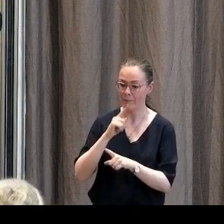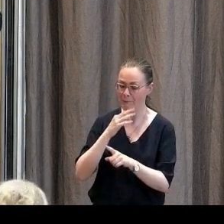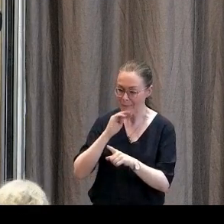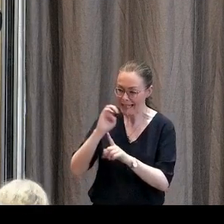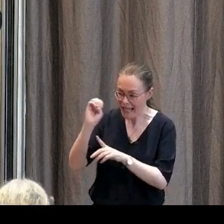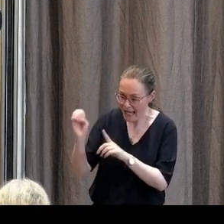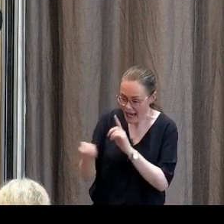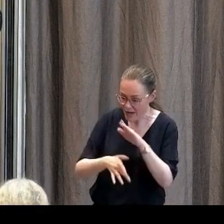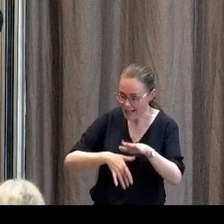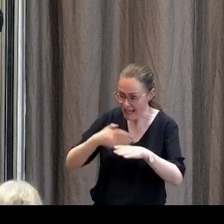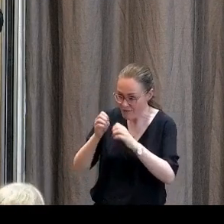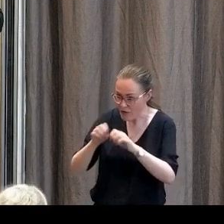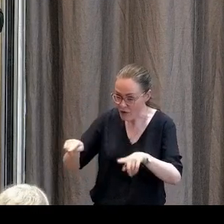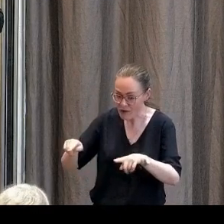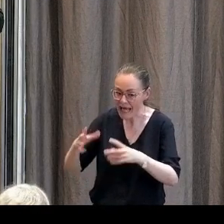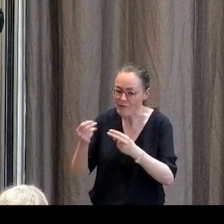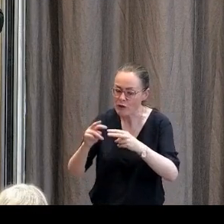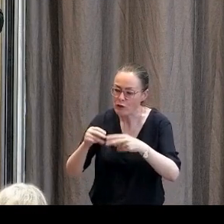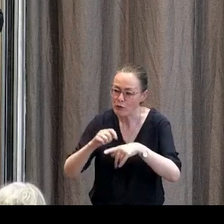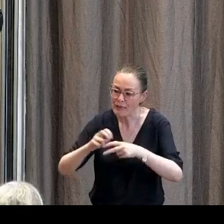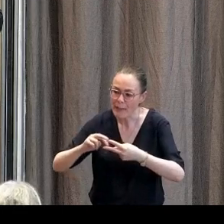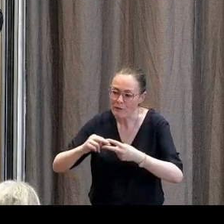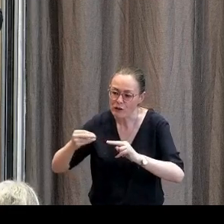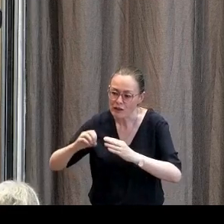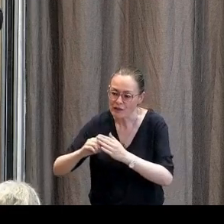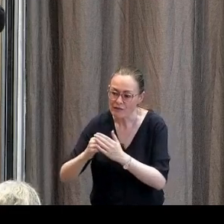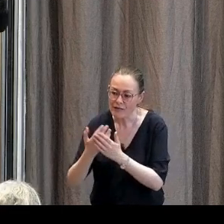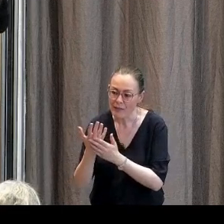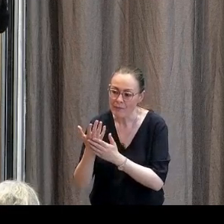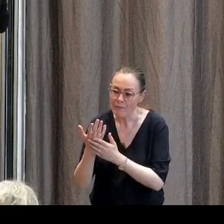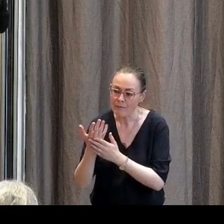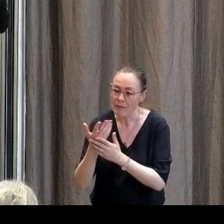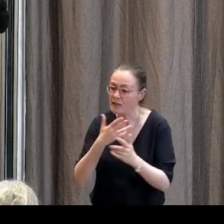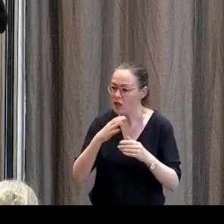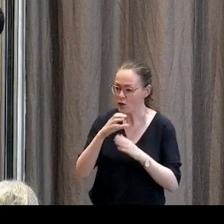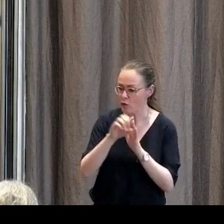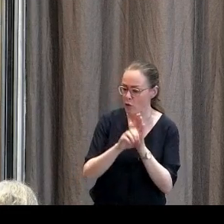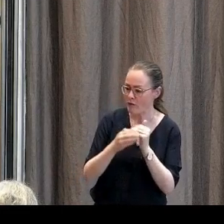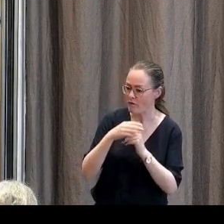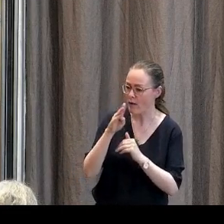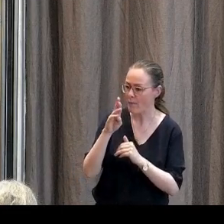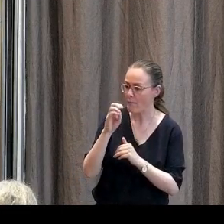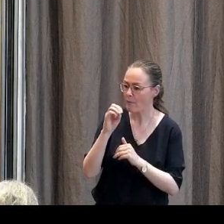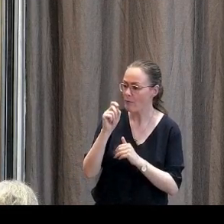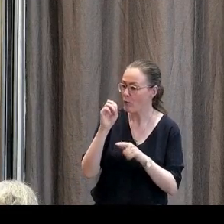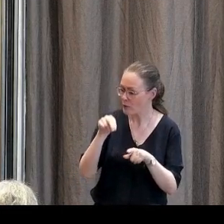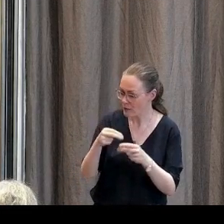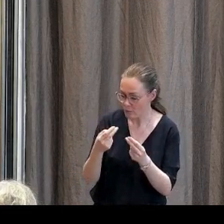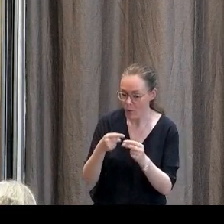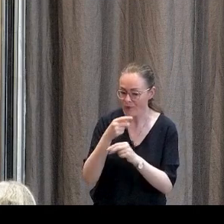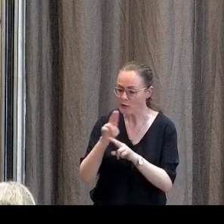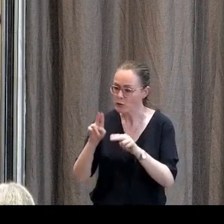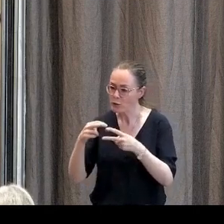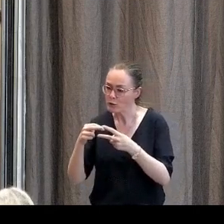life on Earth, a new type of gene emerged. It didn't code for the proteins. What that new